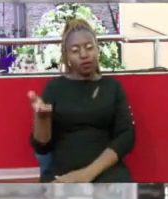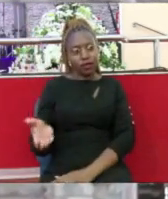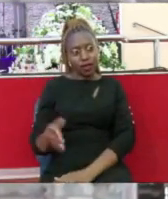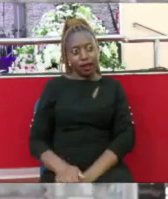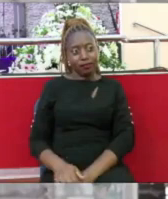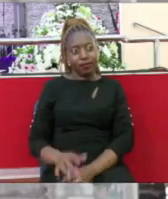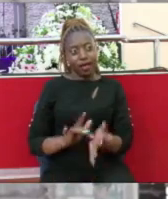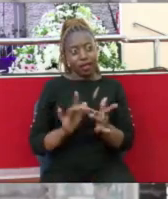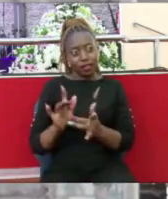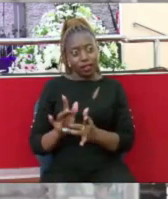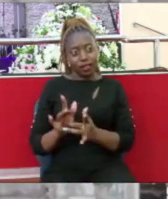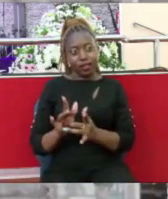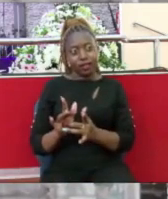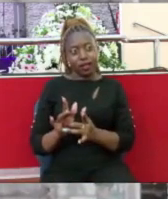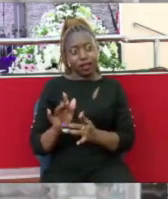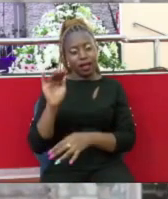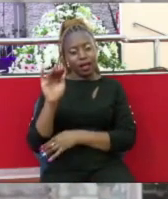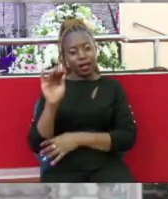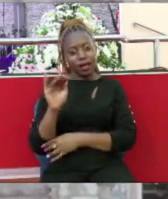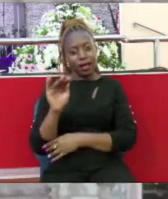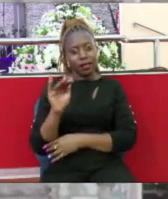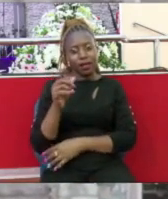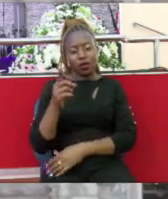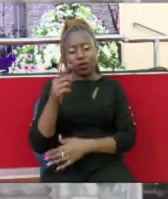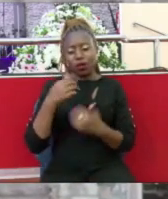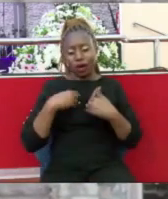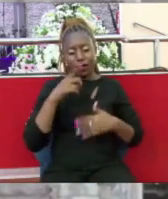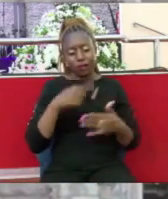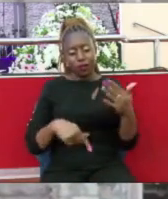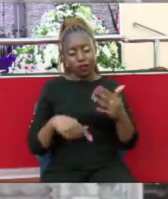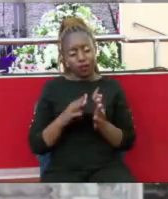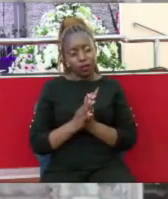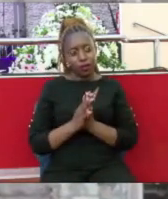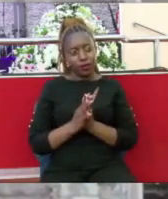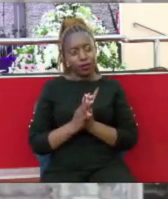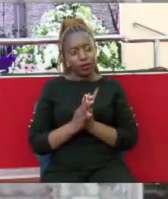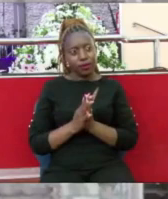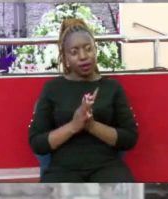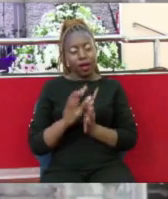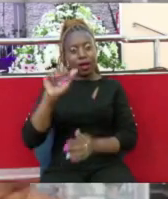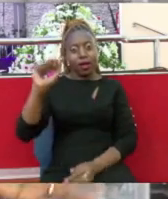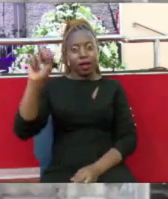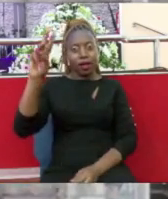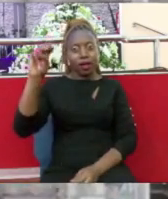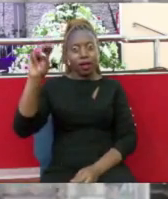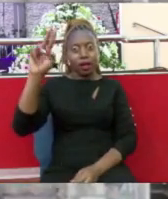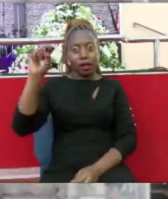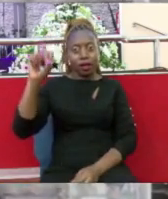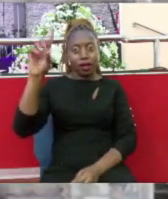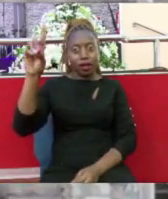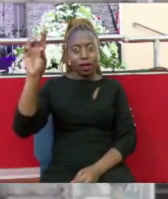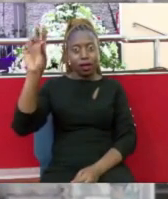yes, asked them, what do you have? And Andrew came, and Andrew was the brother of